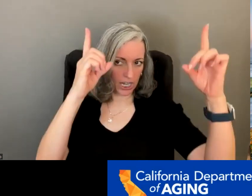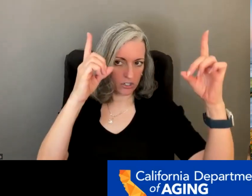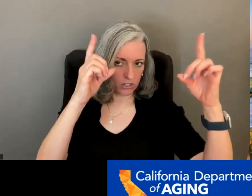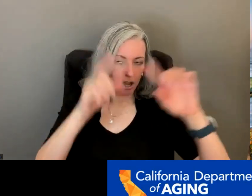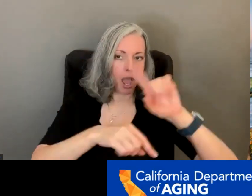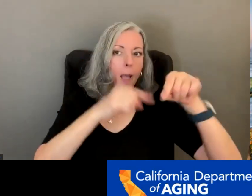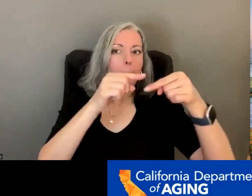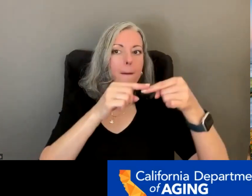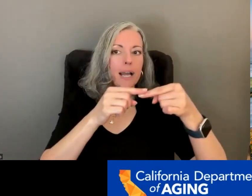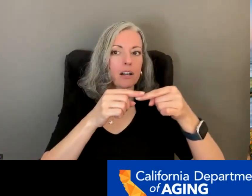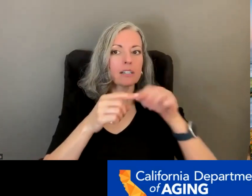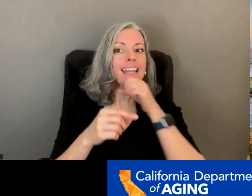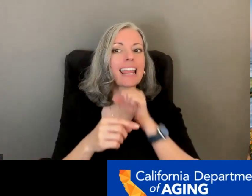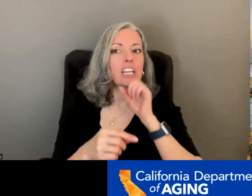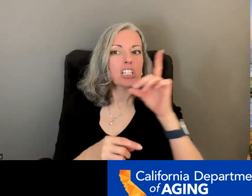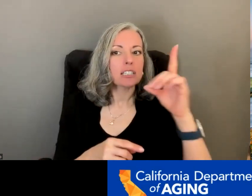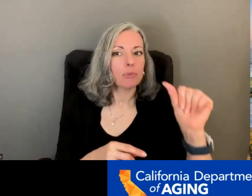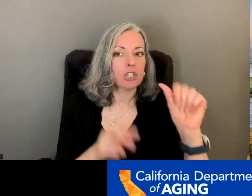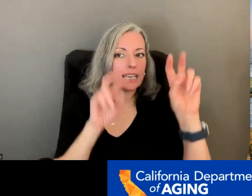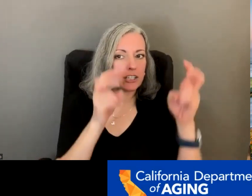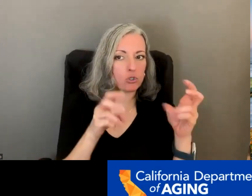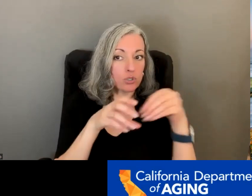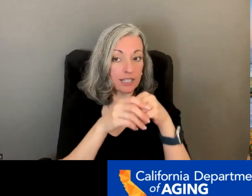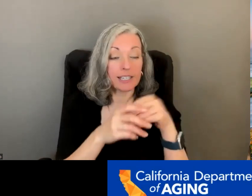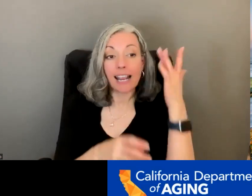and disability issues that we need to address within our state.